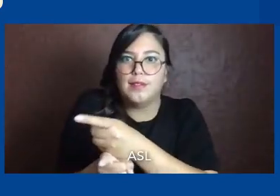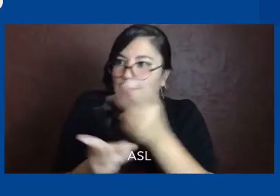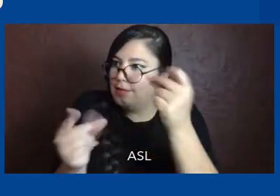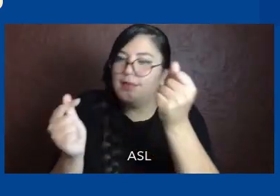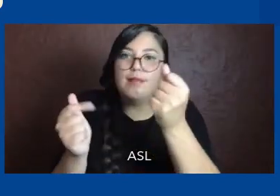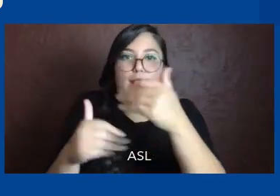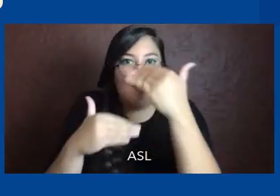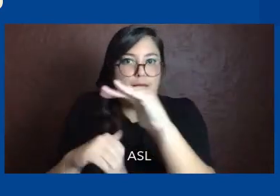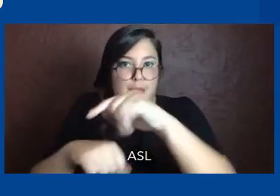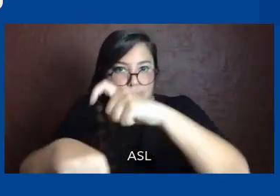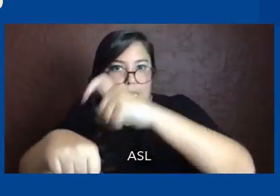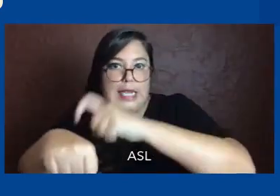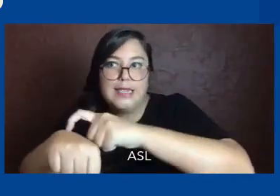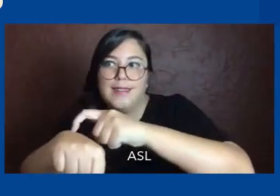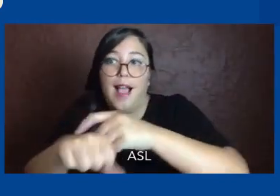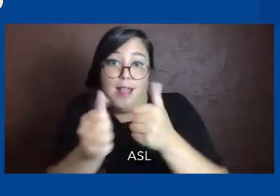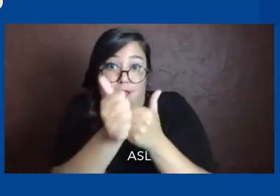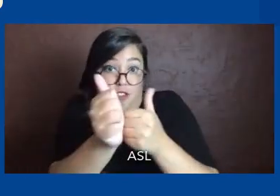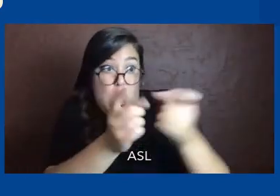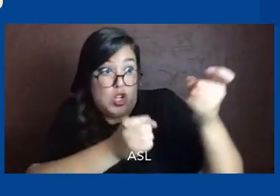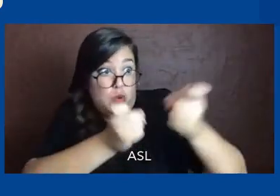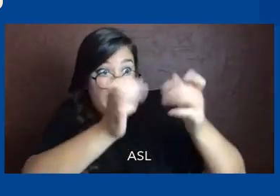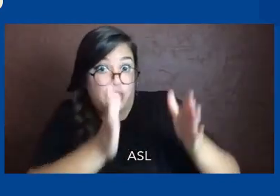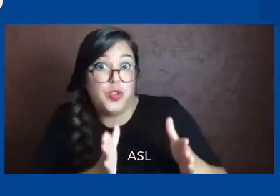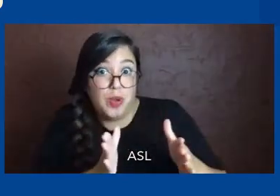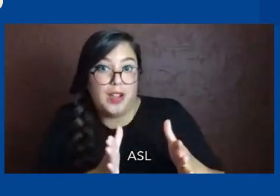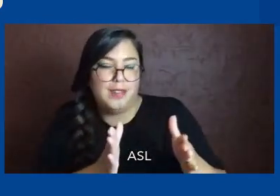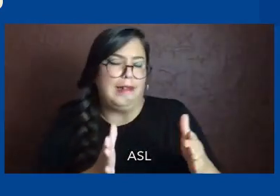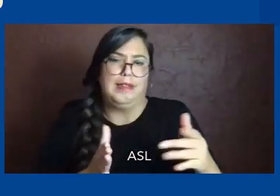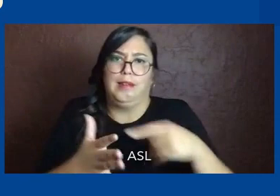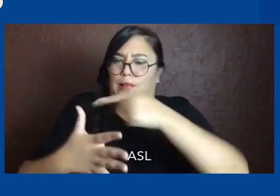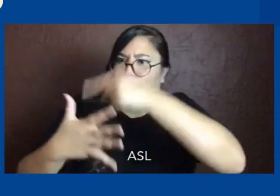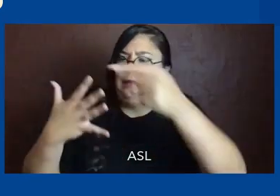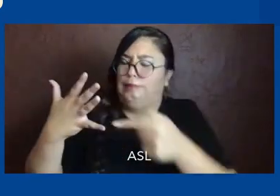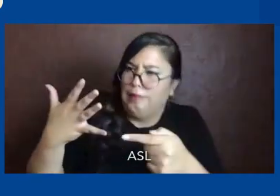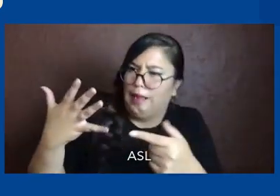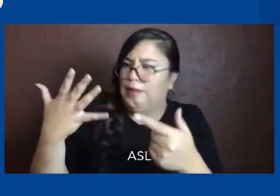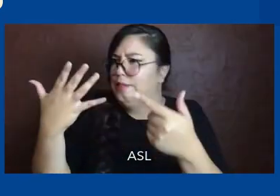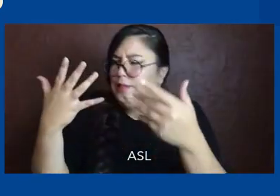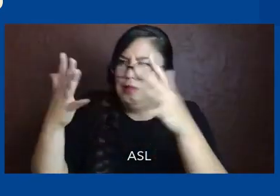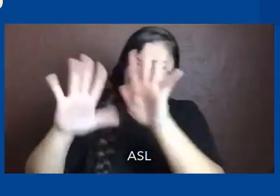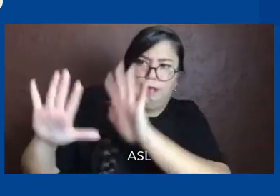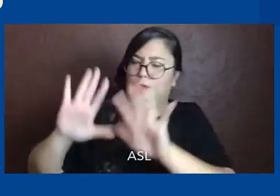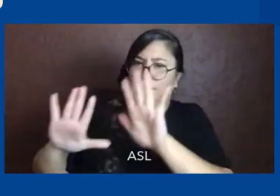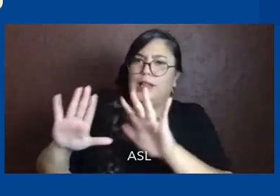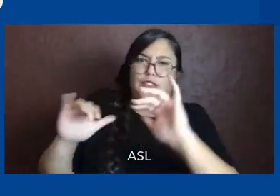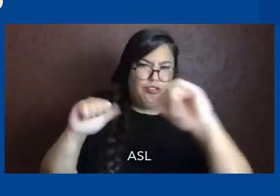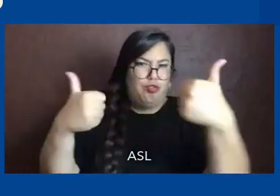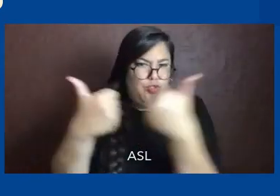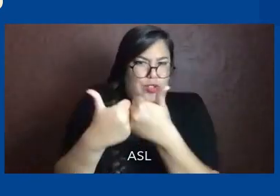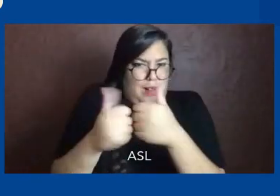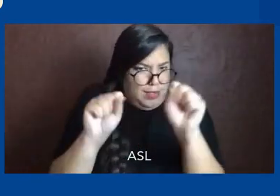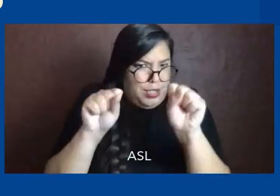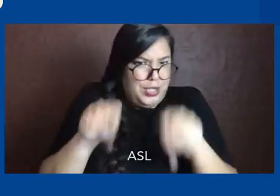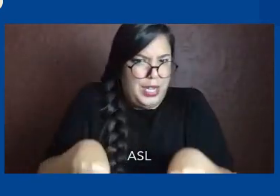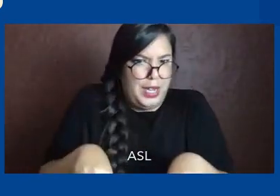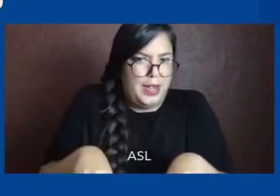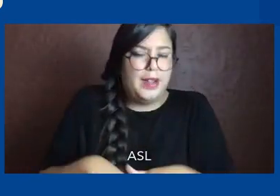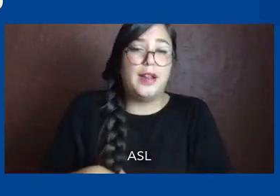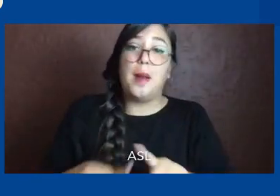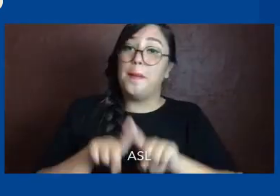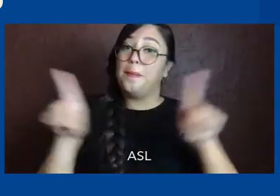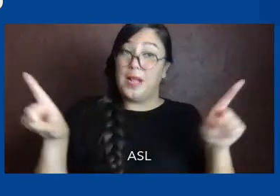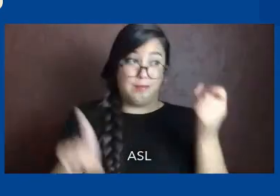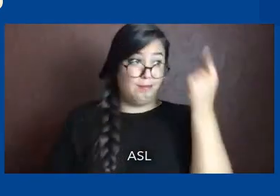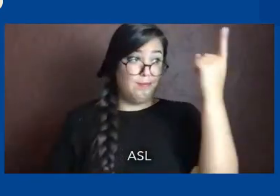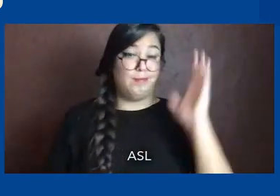the way the director wants us to. And figuring out how to do all of that really quickly is a challenge. And I think what our skill set is